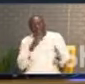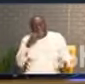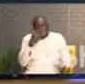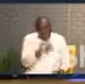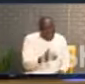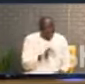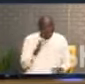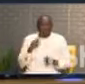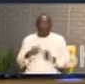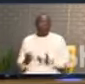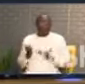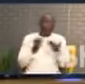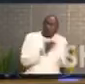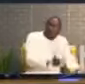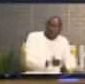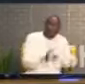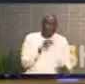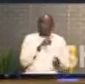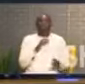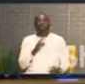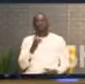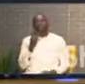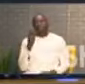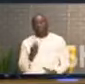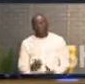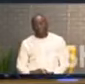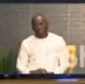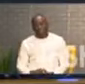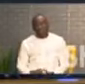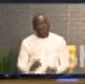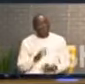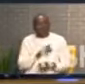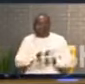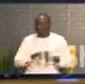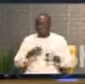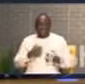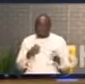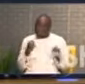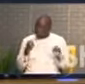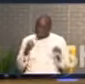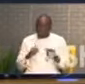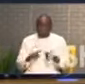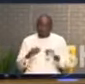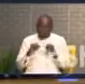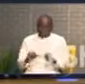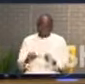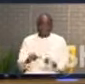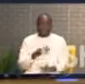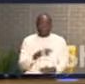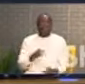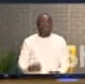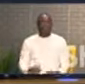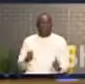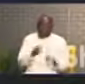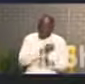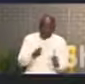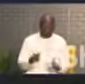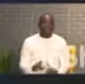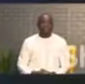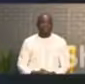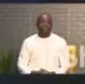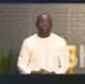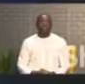1 billion owner. You don't have the stamina to survive the attacks.